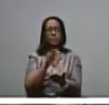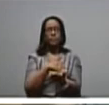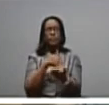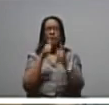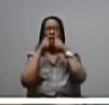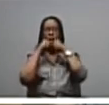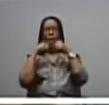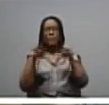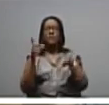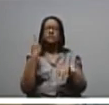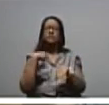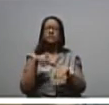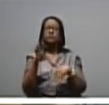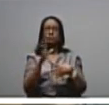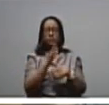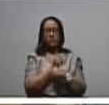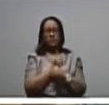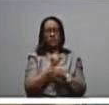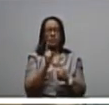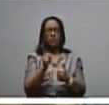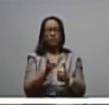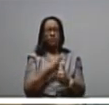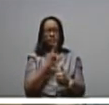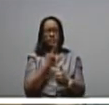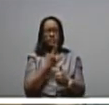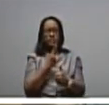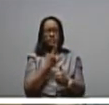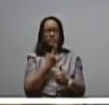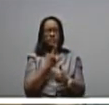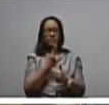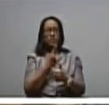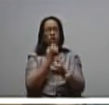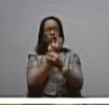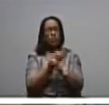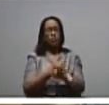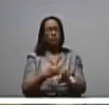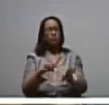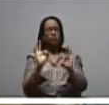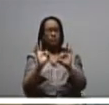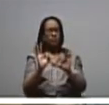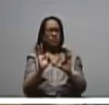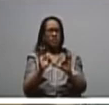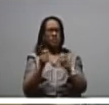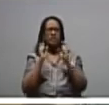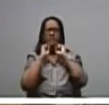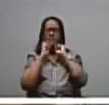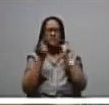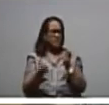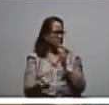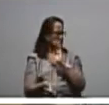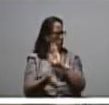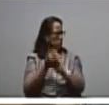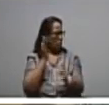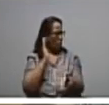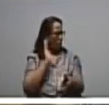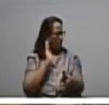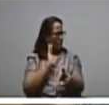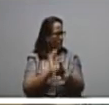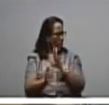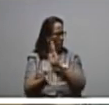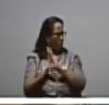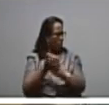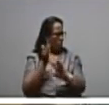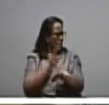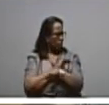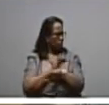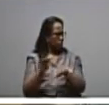receive. First blessing, freedom from sin, forgiveness of sins in our